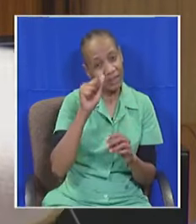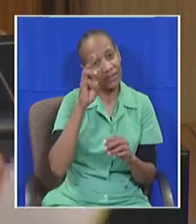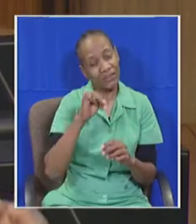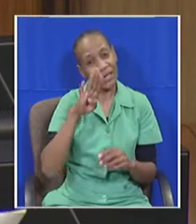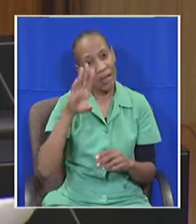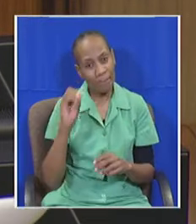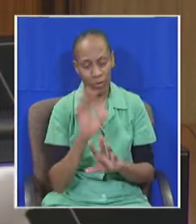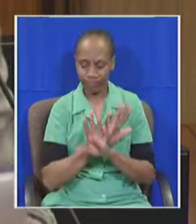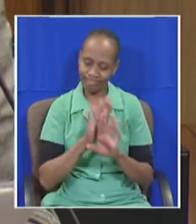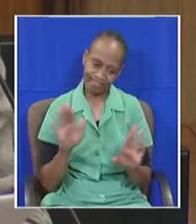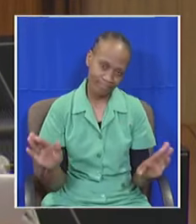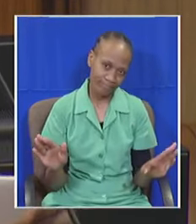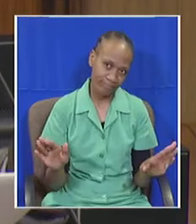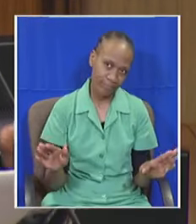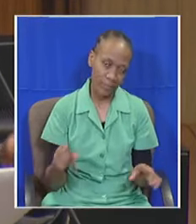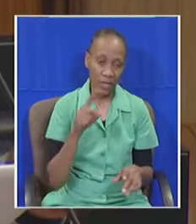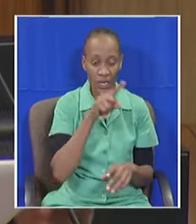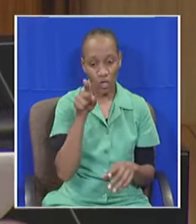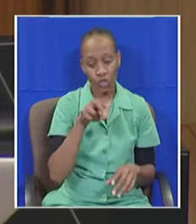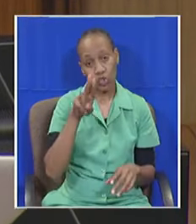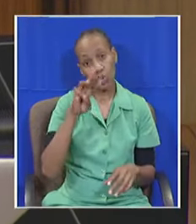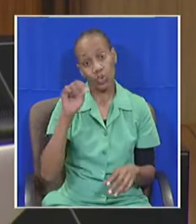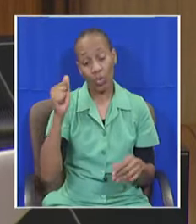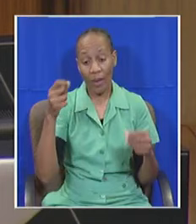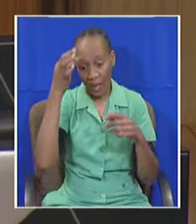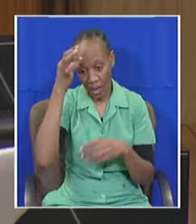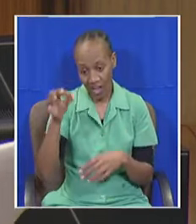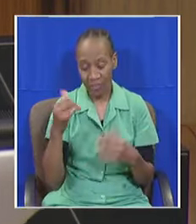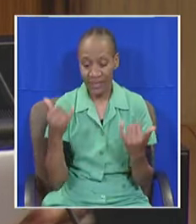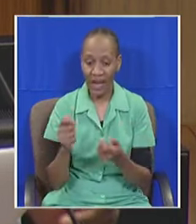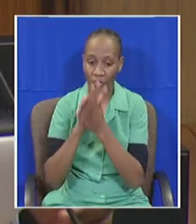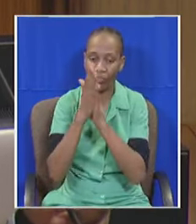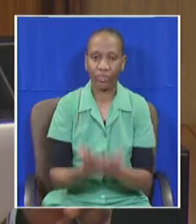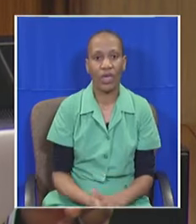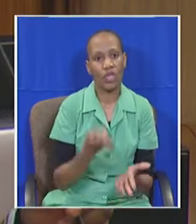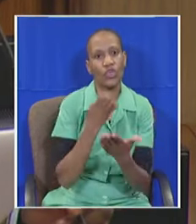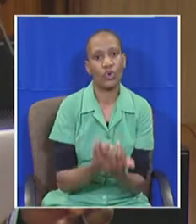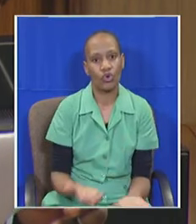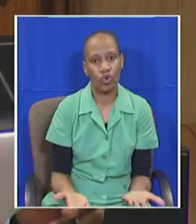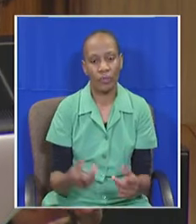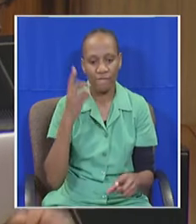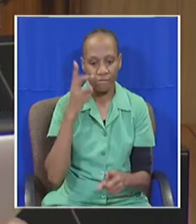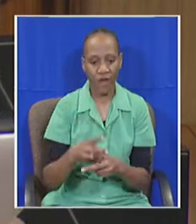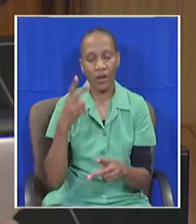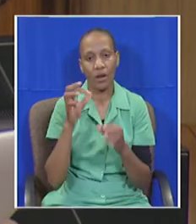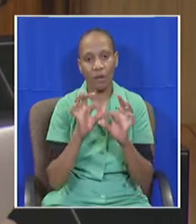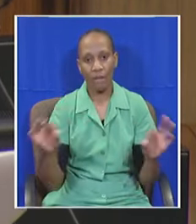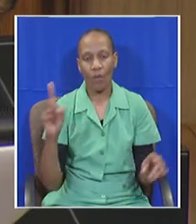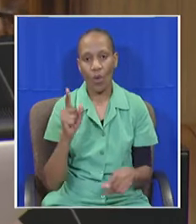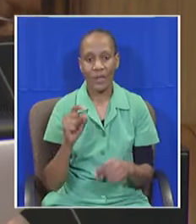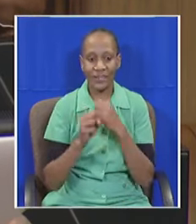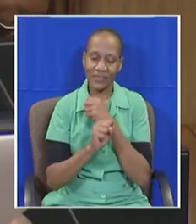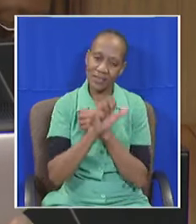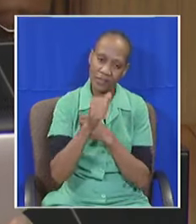fiefdoms. The Zuma administration has put our economy on its knees. The bottom line is our country is